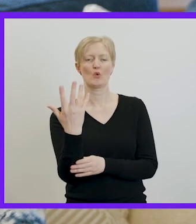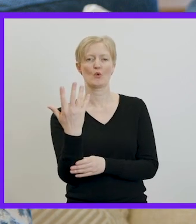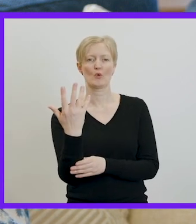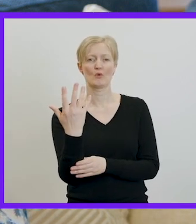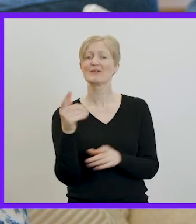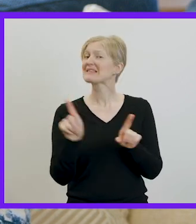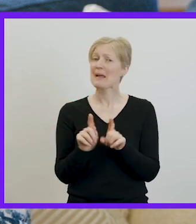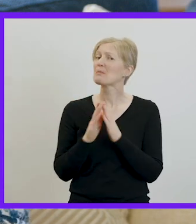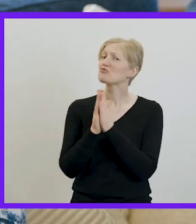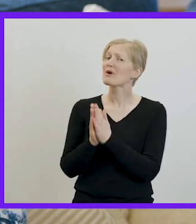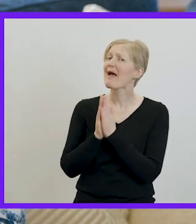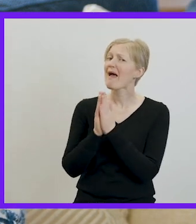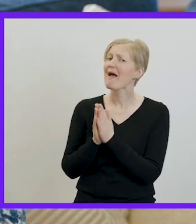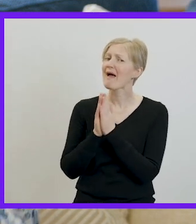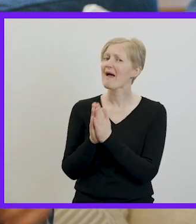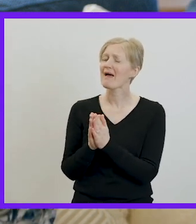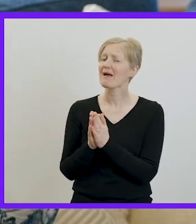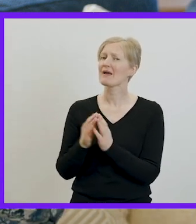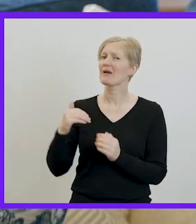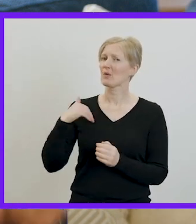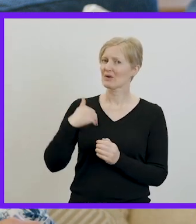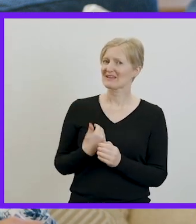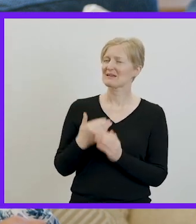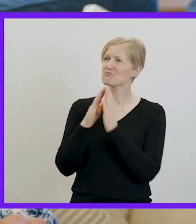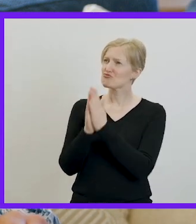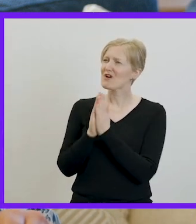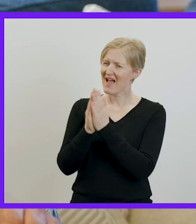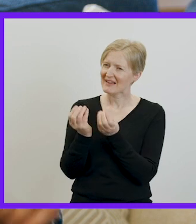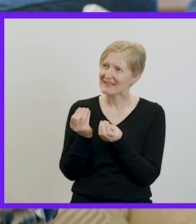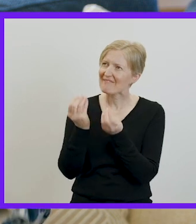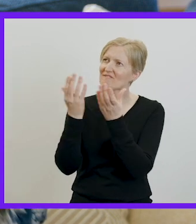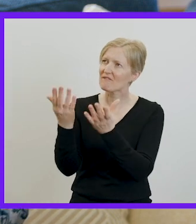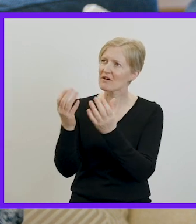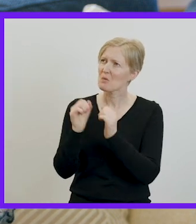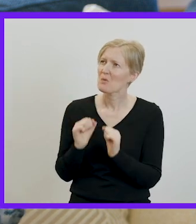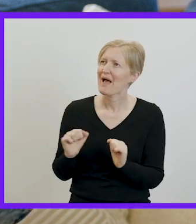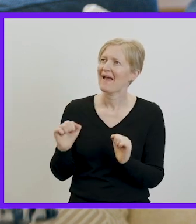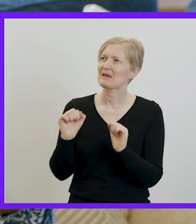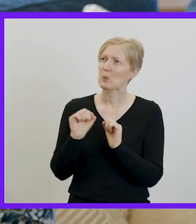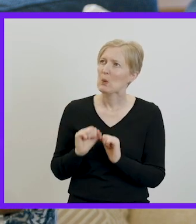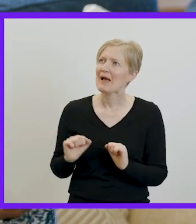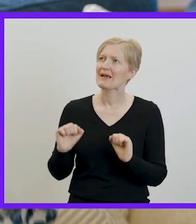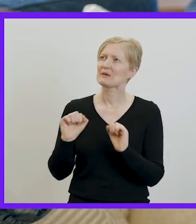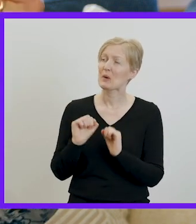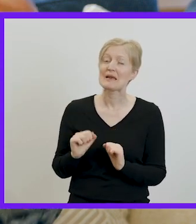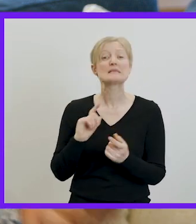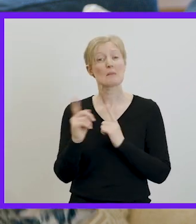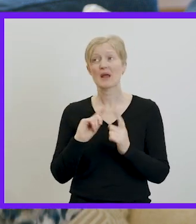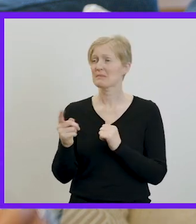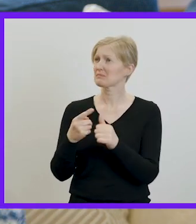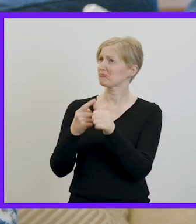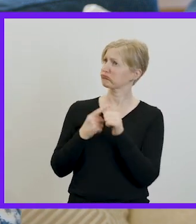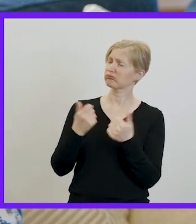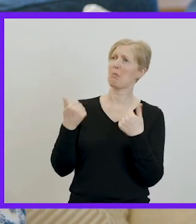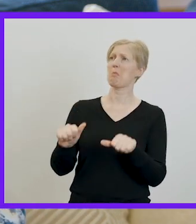it's exactly the same with prayer. We put prayer into the ground and we have to wait. Occasionally, we get an